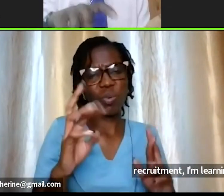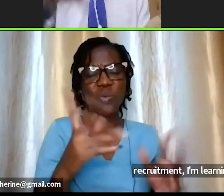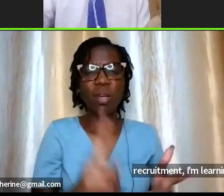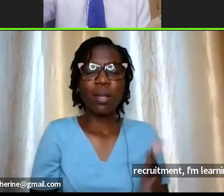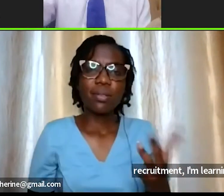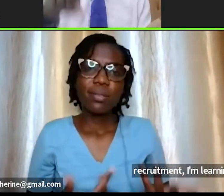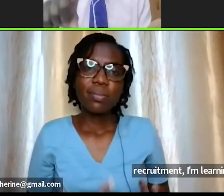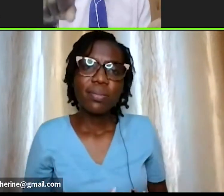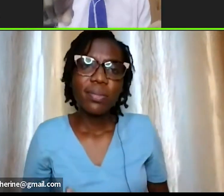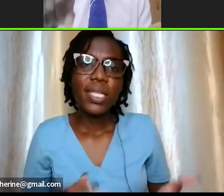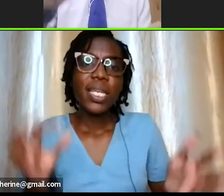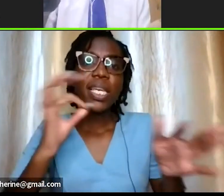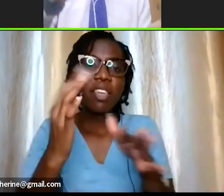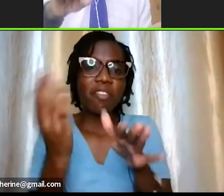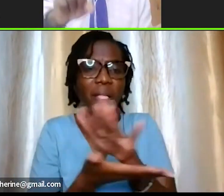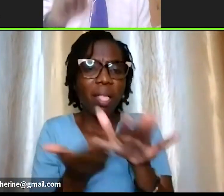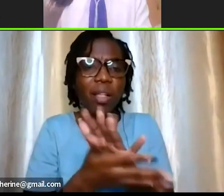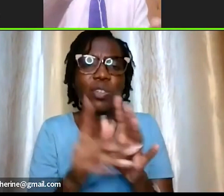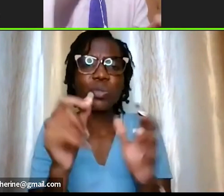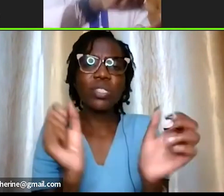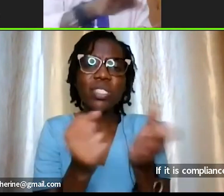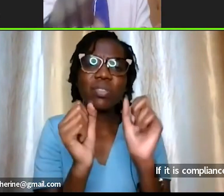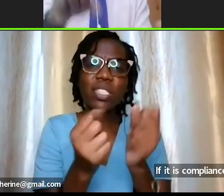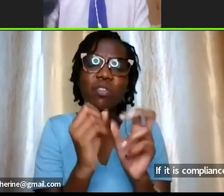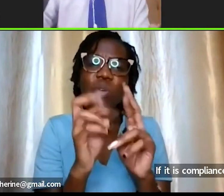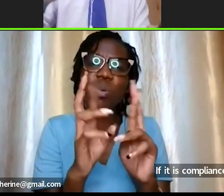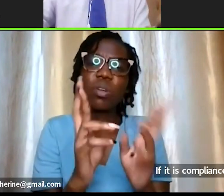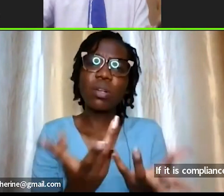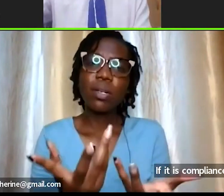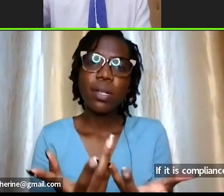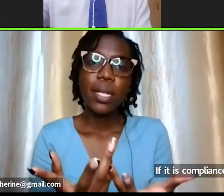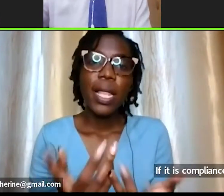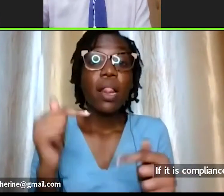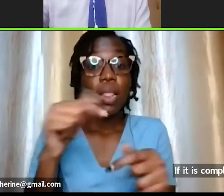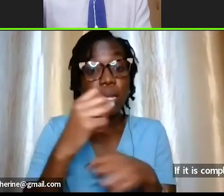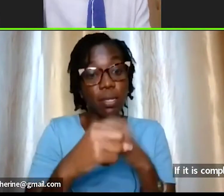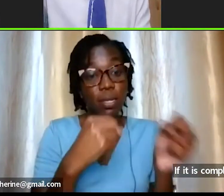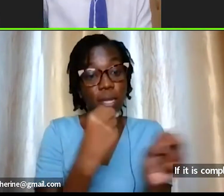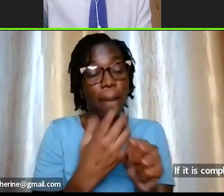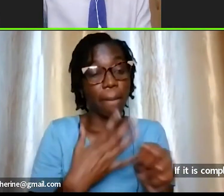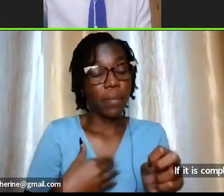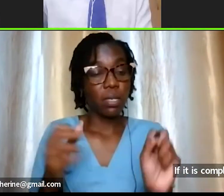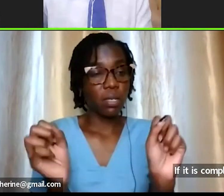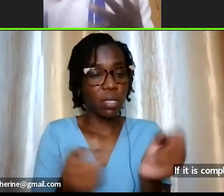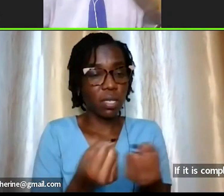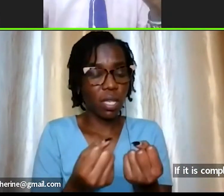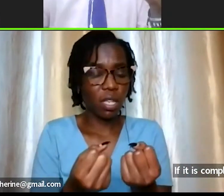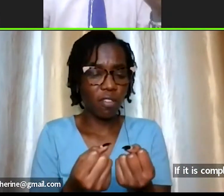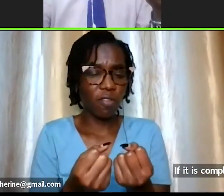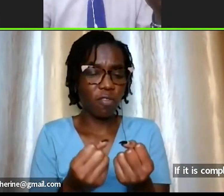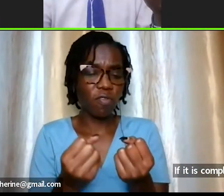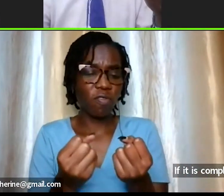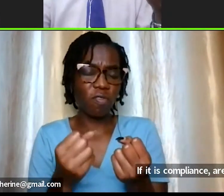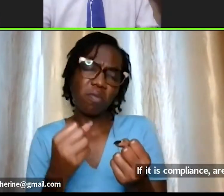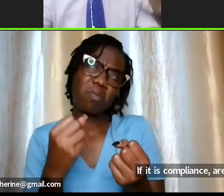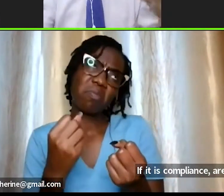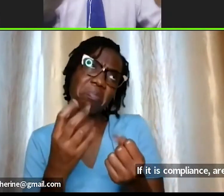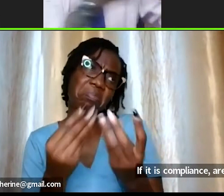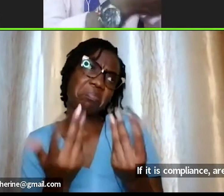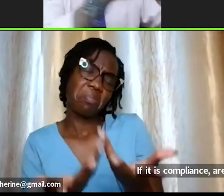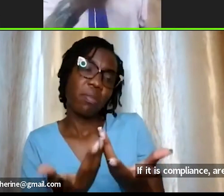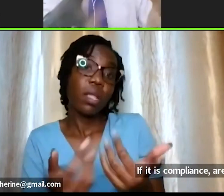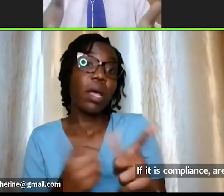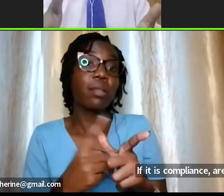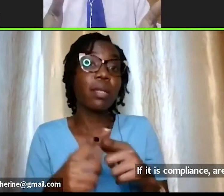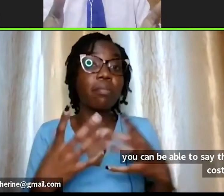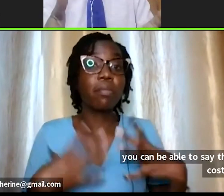you saving litigation cost? You can be able to say that this year I've saved litigation cost by this much. You know, people will be able to listen to you that